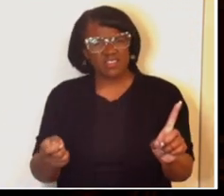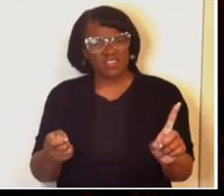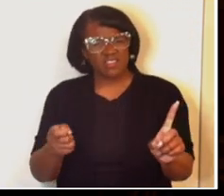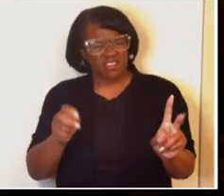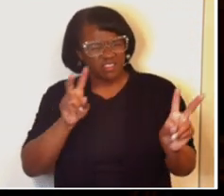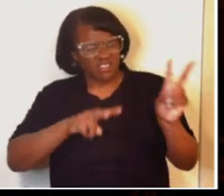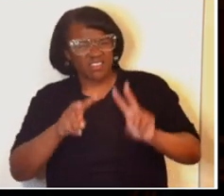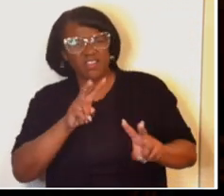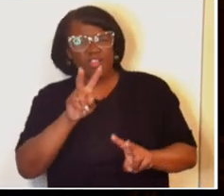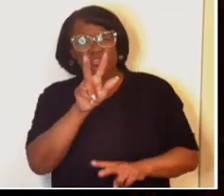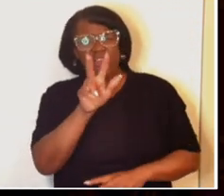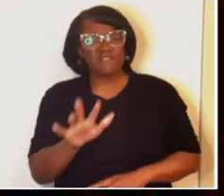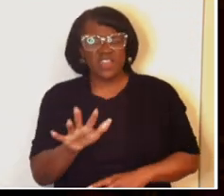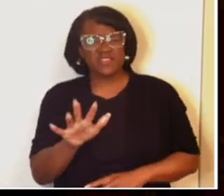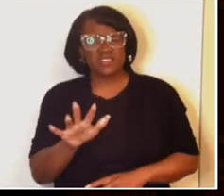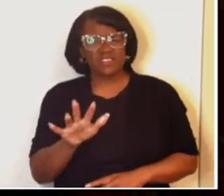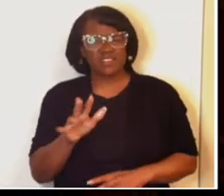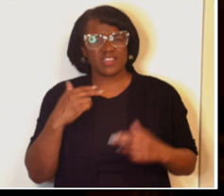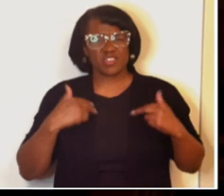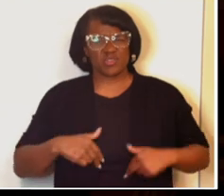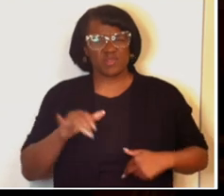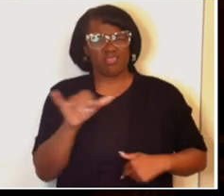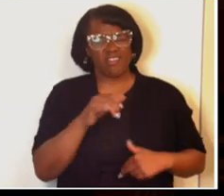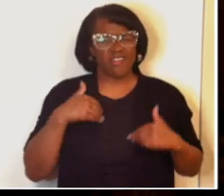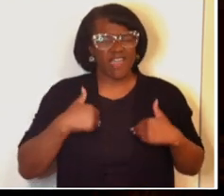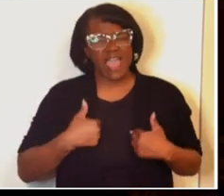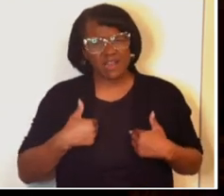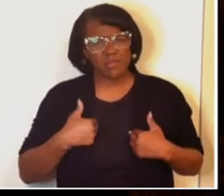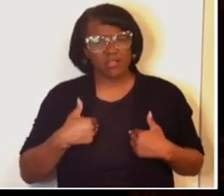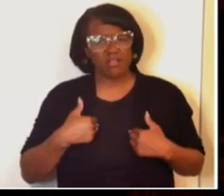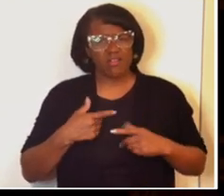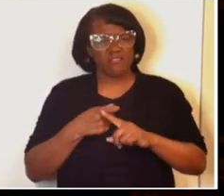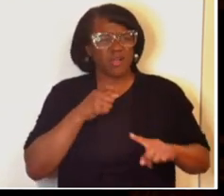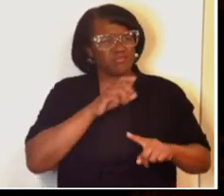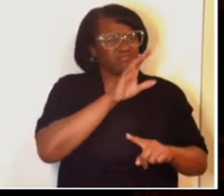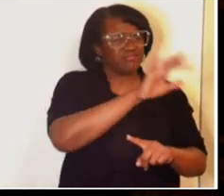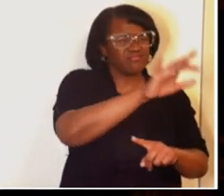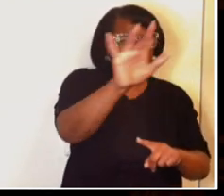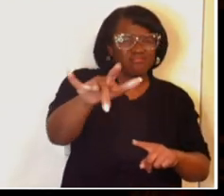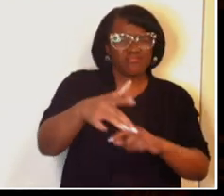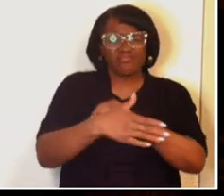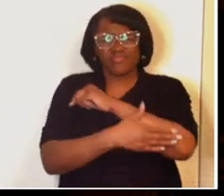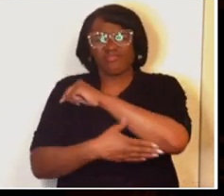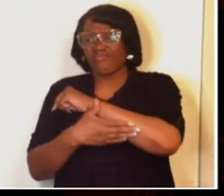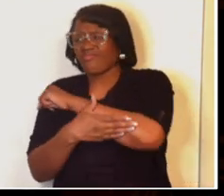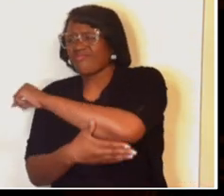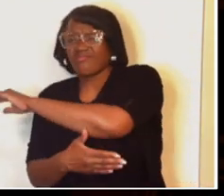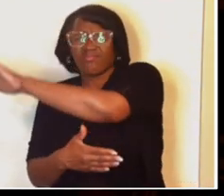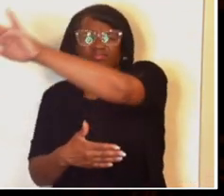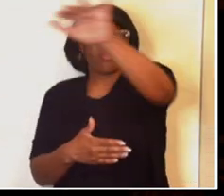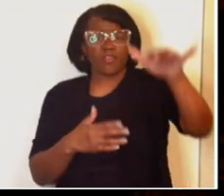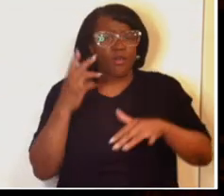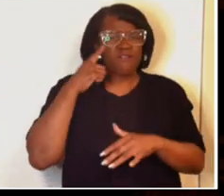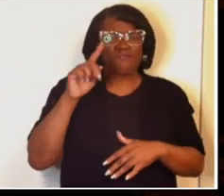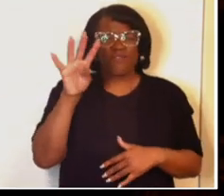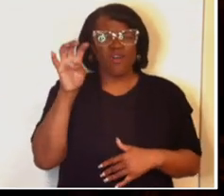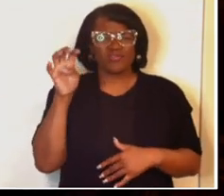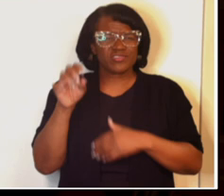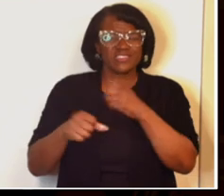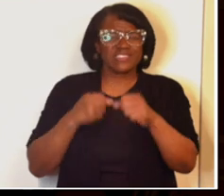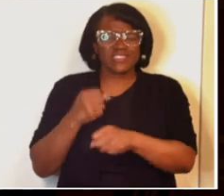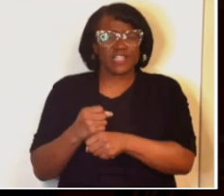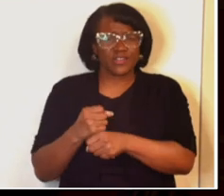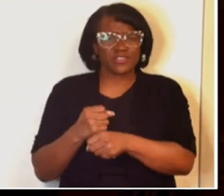animal, from continent to continent for 400 years, creating new